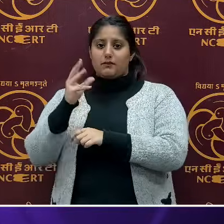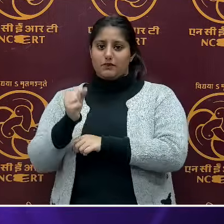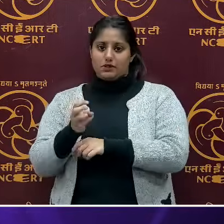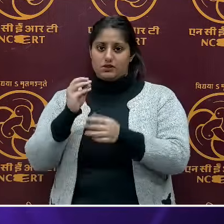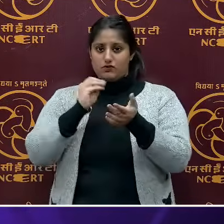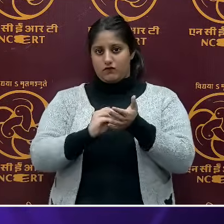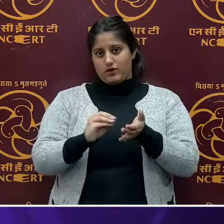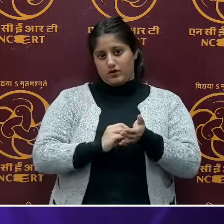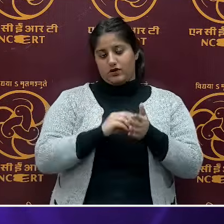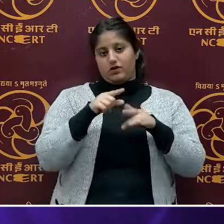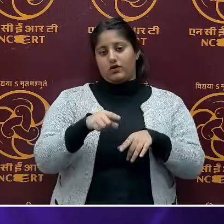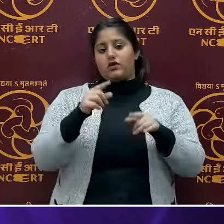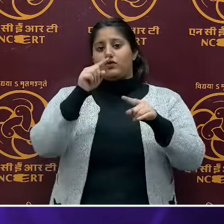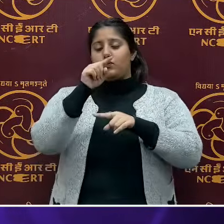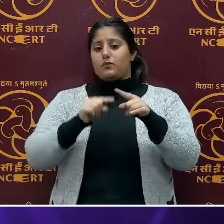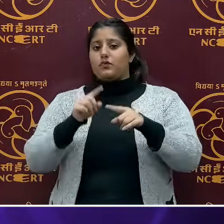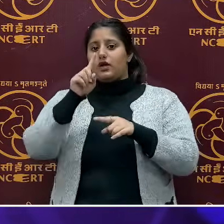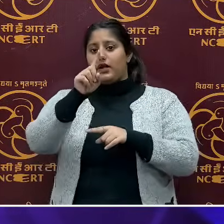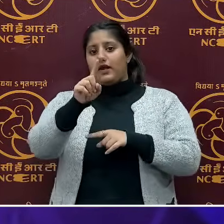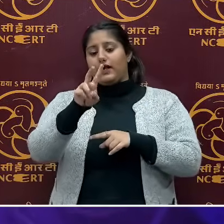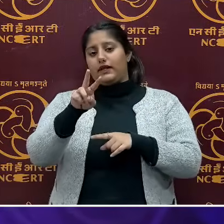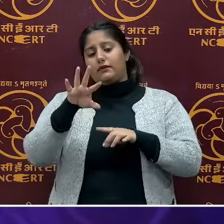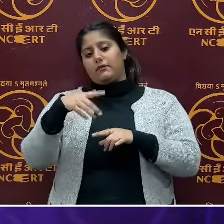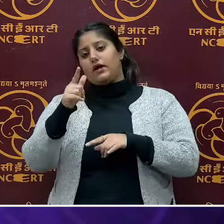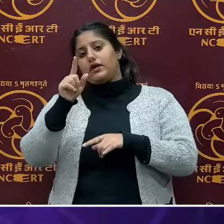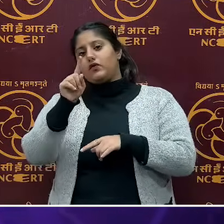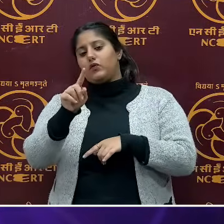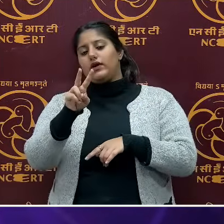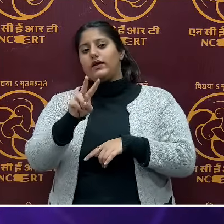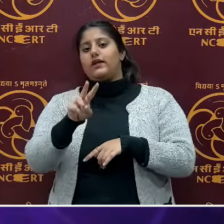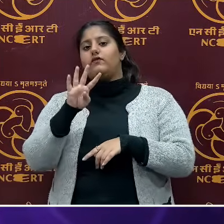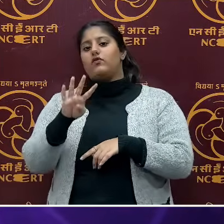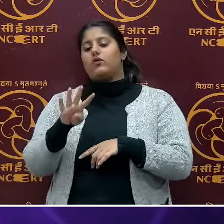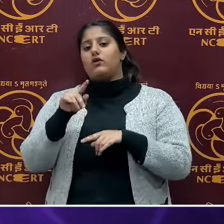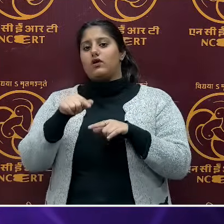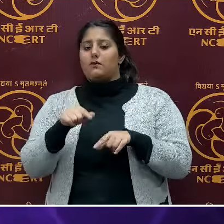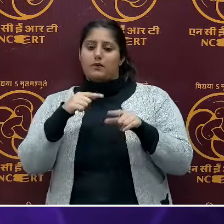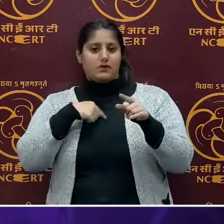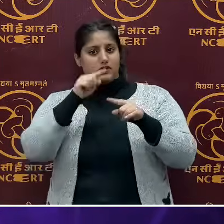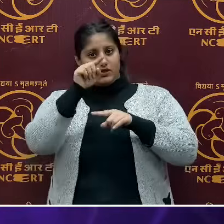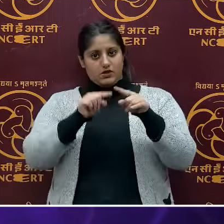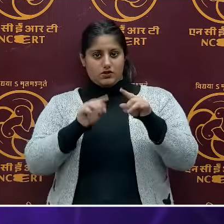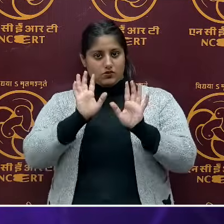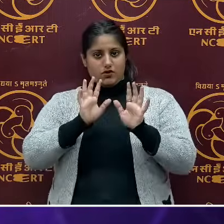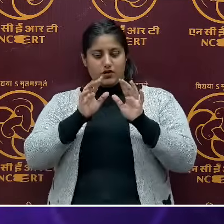ratios that are proportional to 18:24. Now I have the ratio